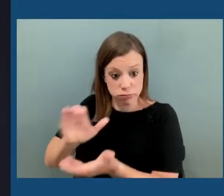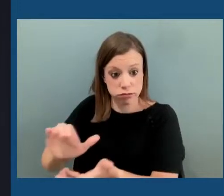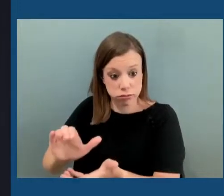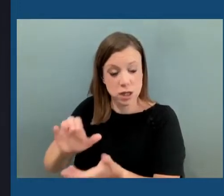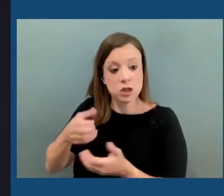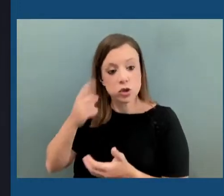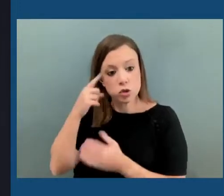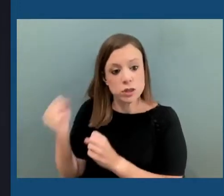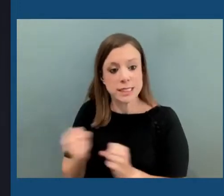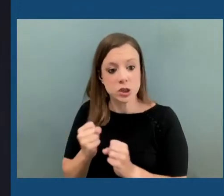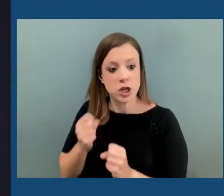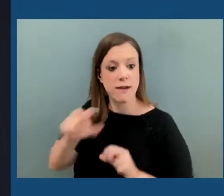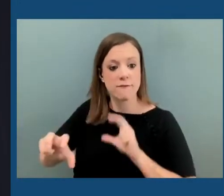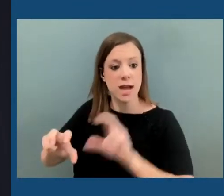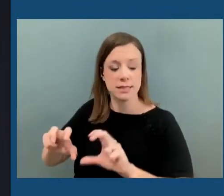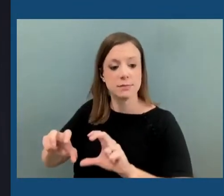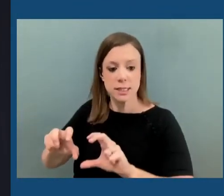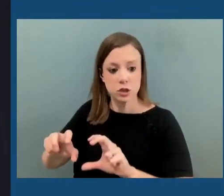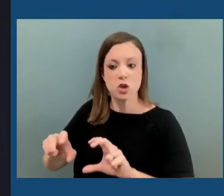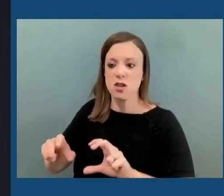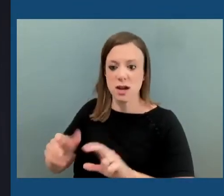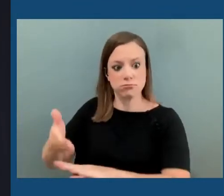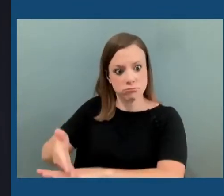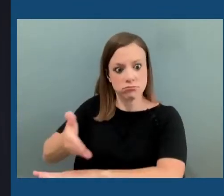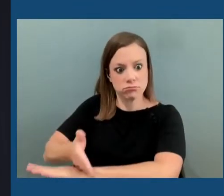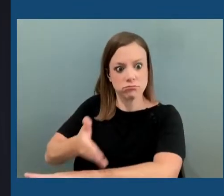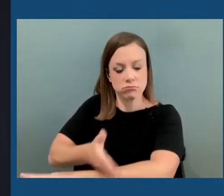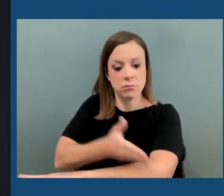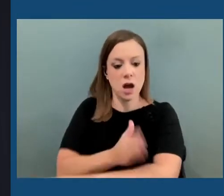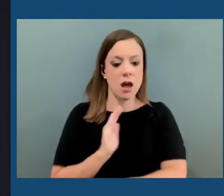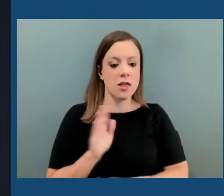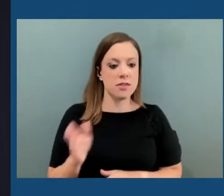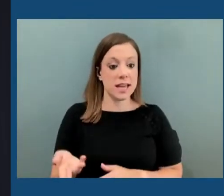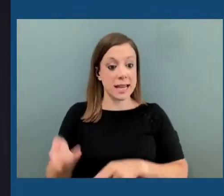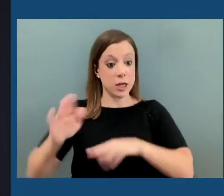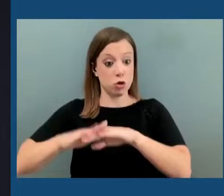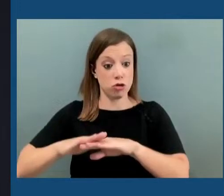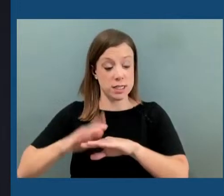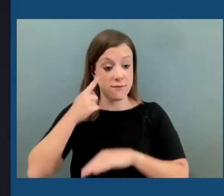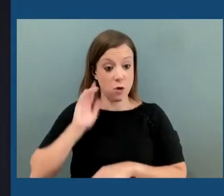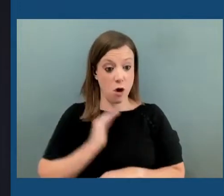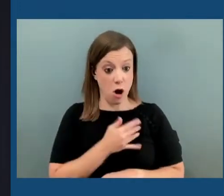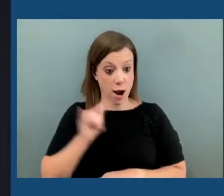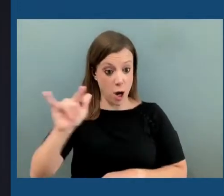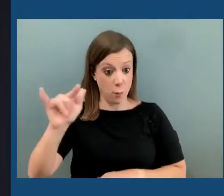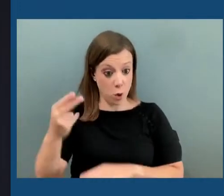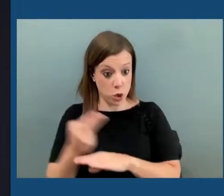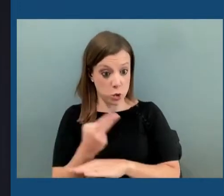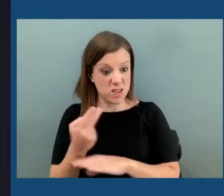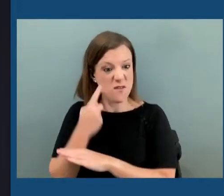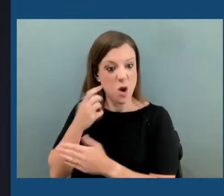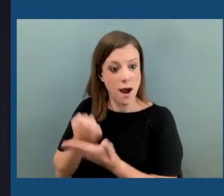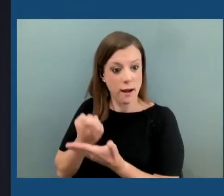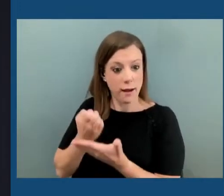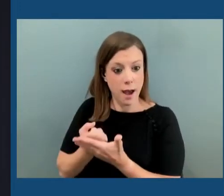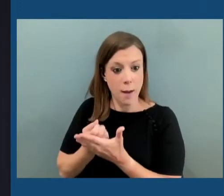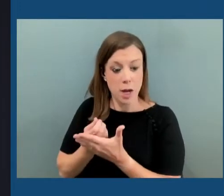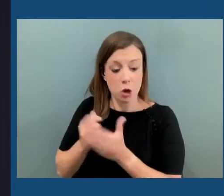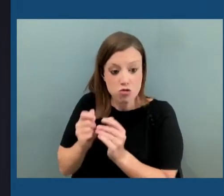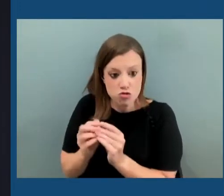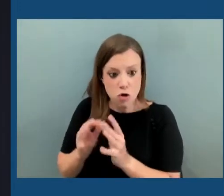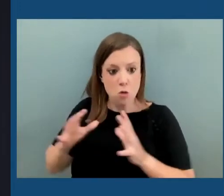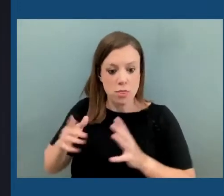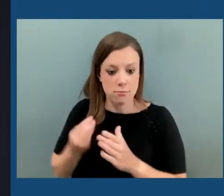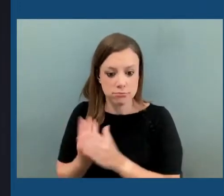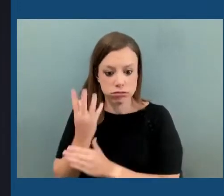The increased use of our airport, it's for economic growth. It gets attention by the airlines as well. Over the last year, we've added flights